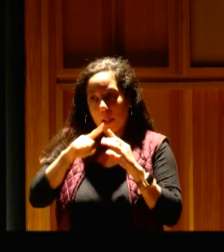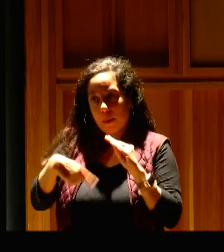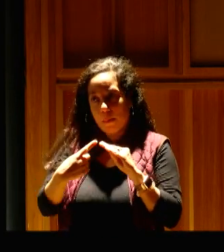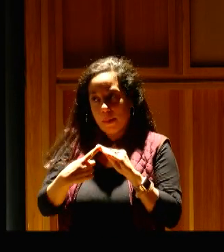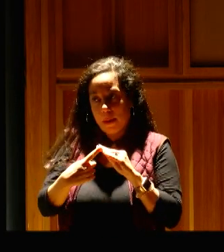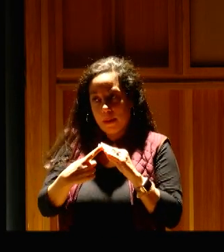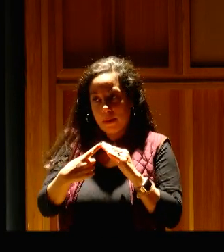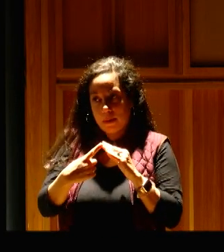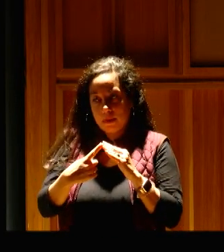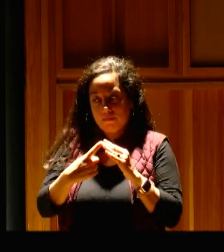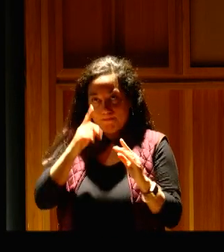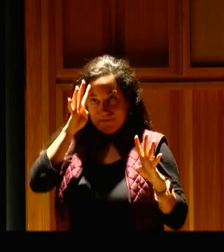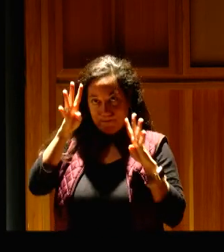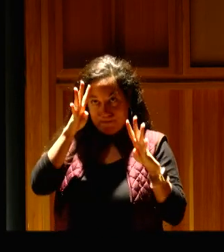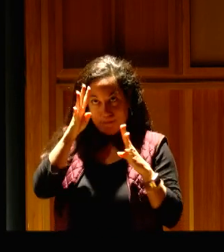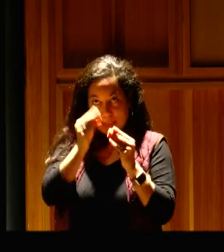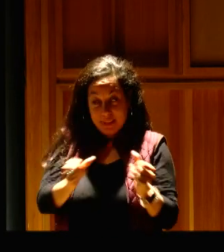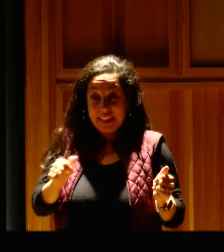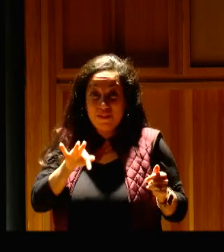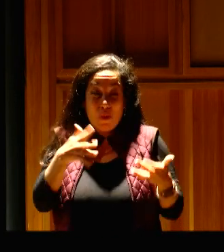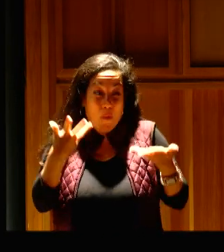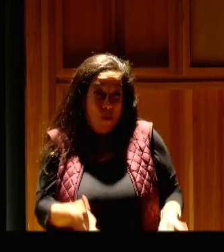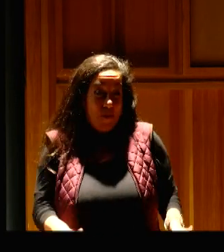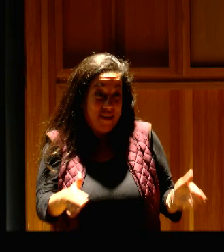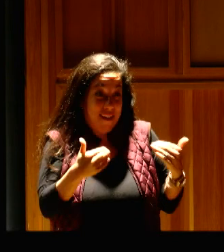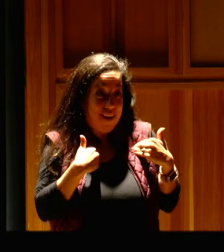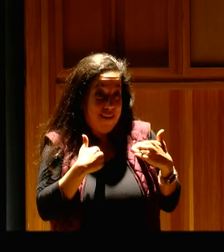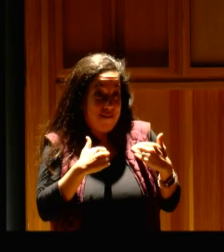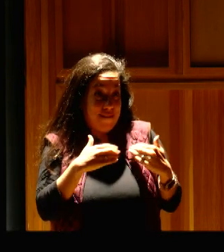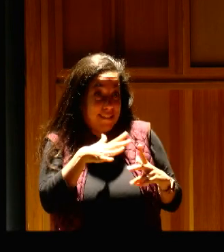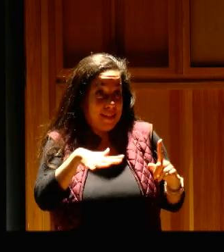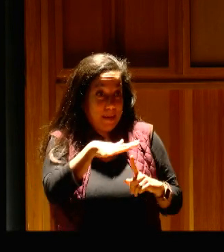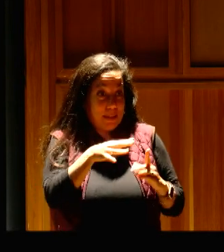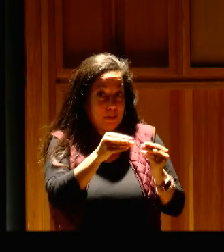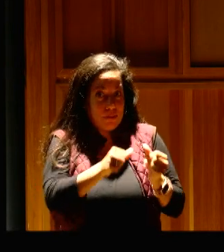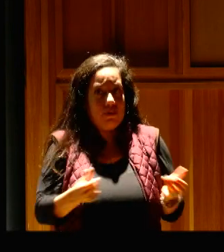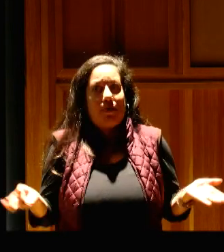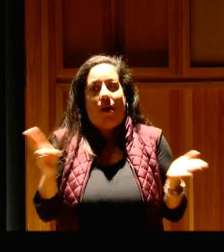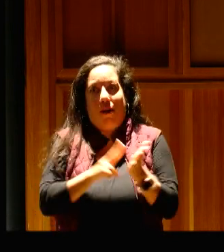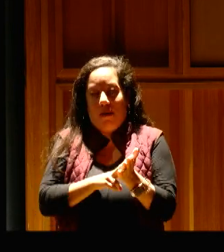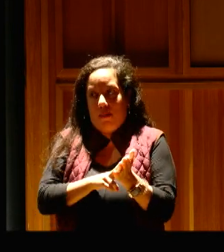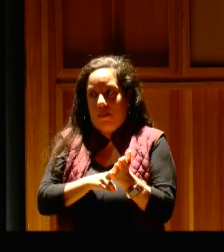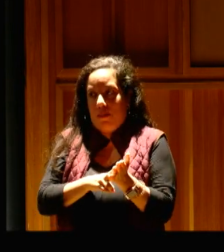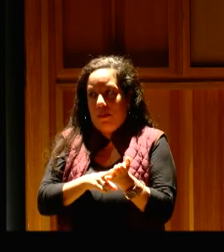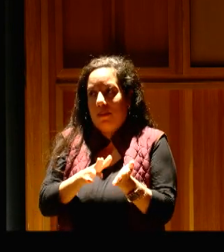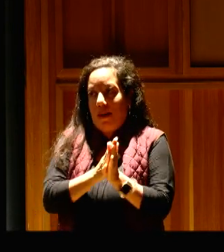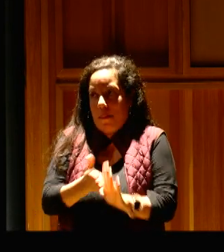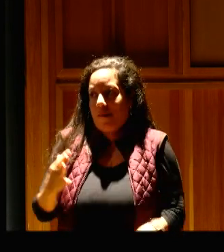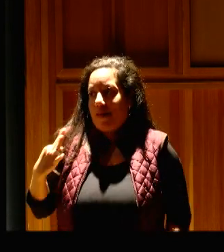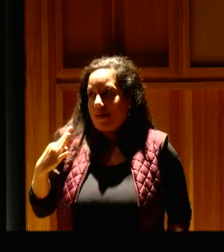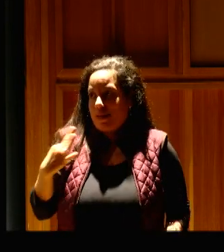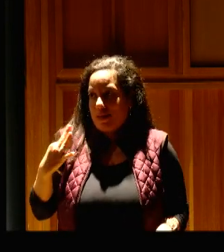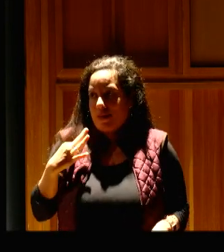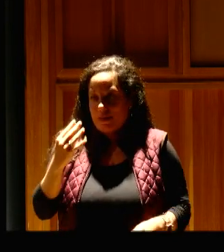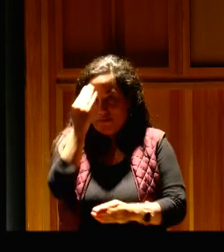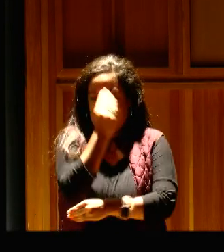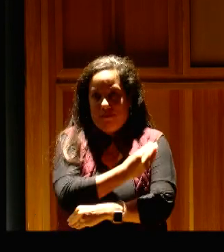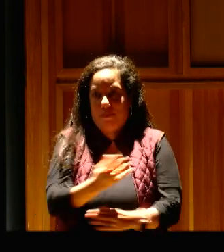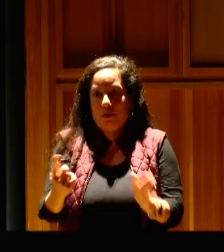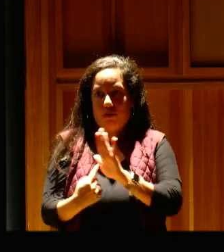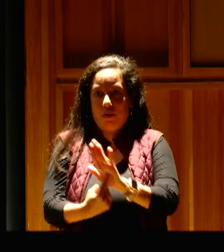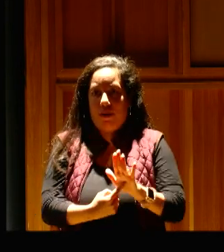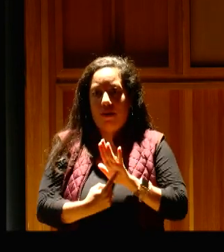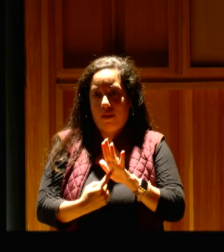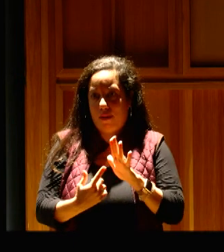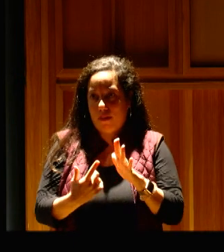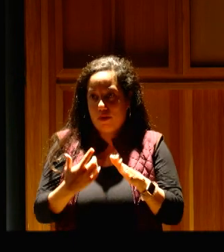you are already pioneering a climate solution, sign up to be a volunteer to pass it forward and help